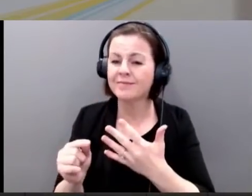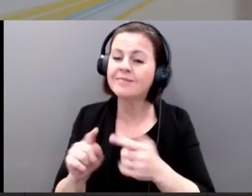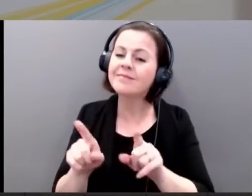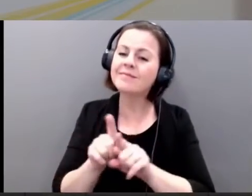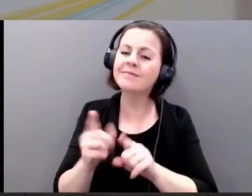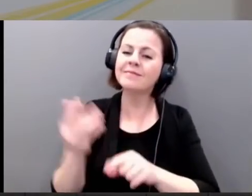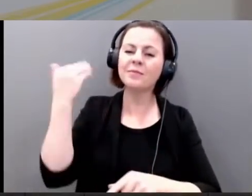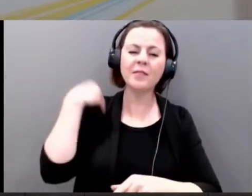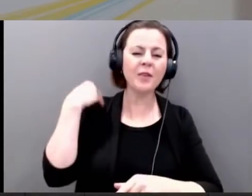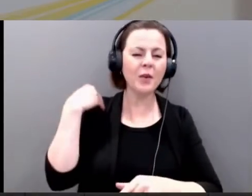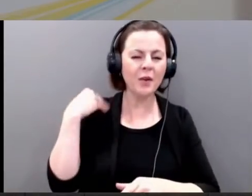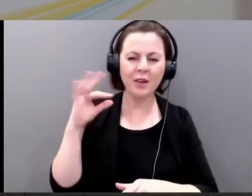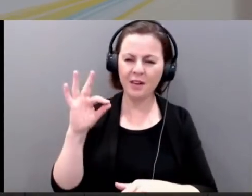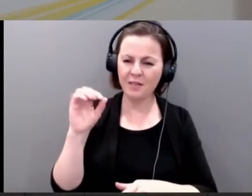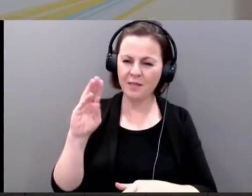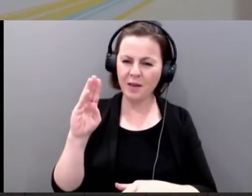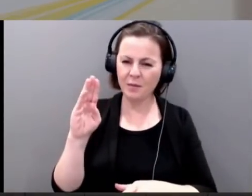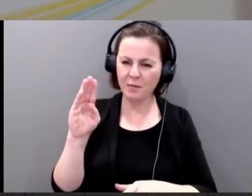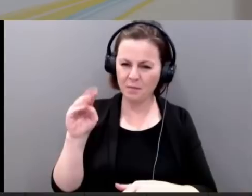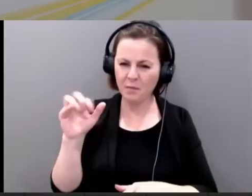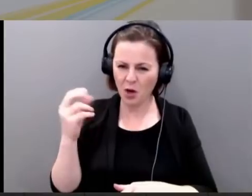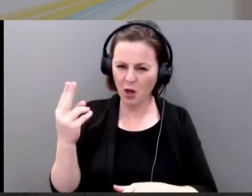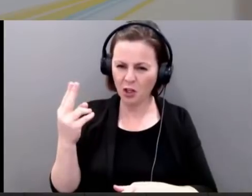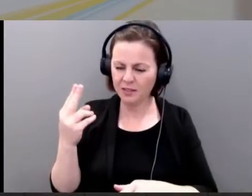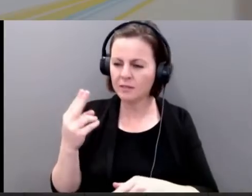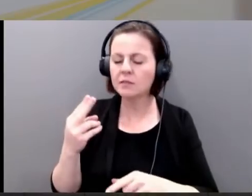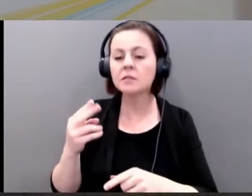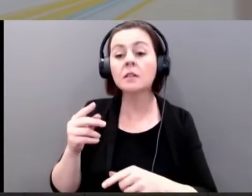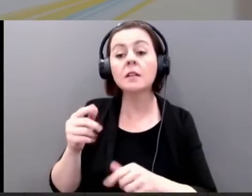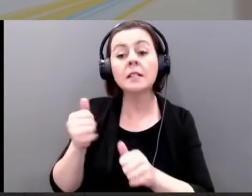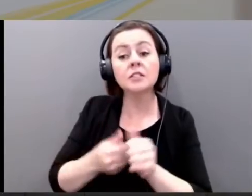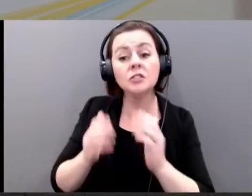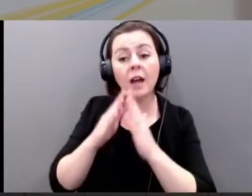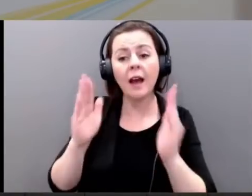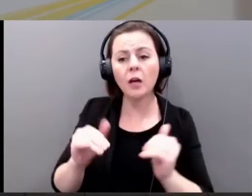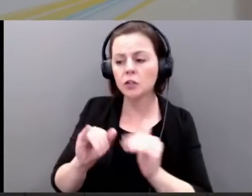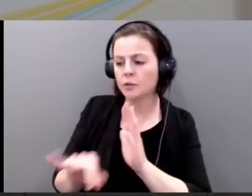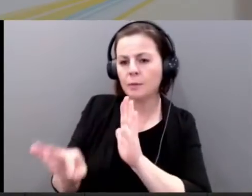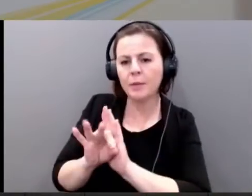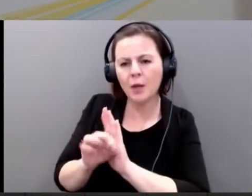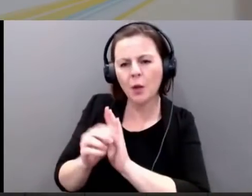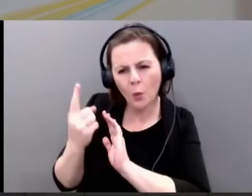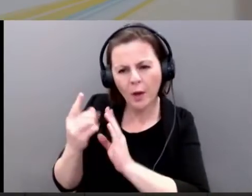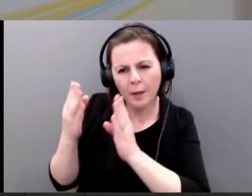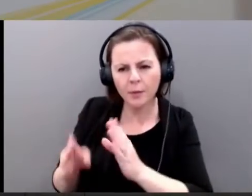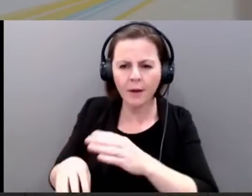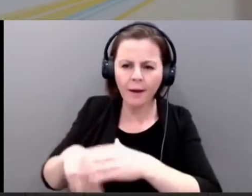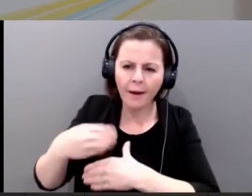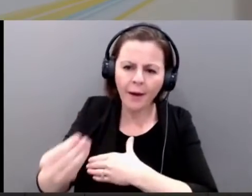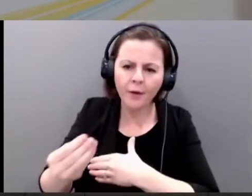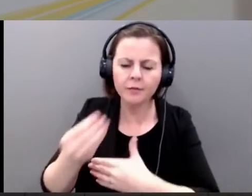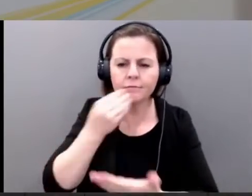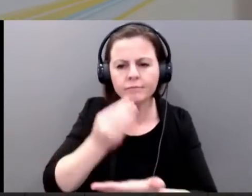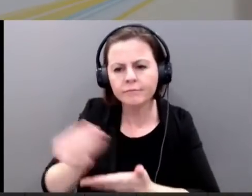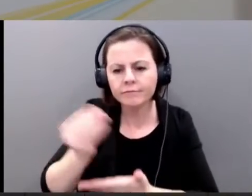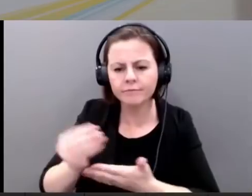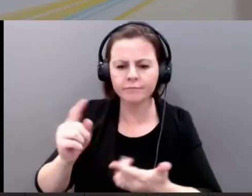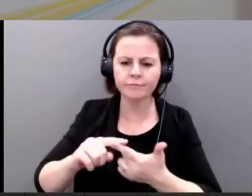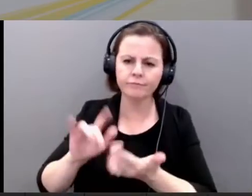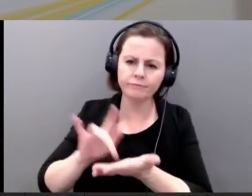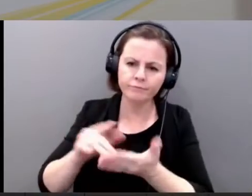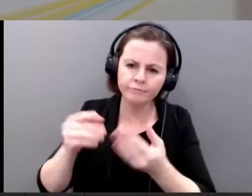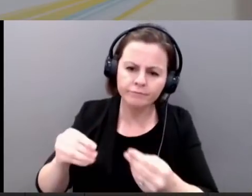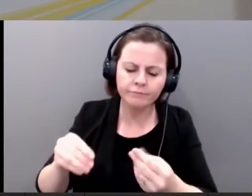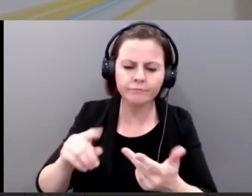pandemic, each household should designate one person to do essential errands, such as grocery shopping, pharmacy visits, banking, and medical